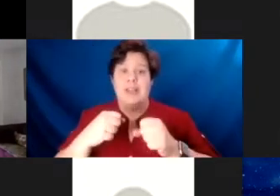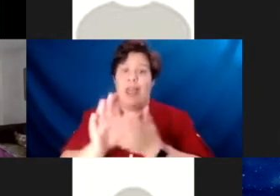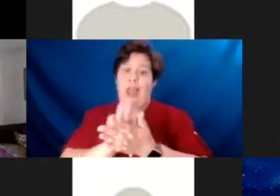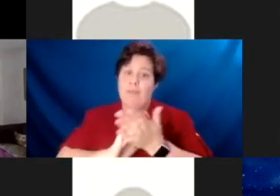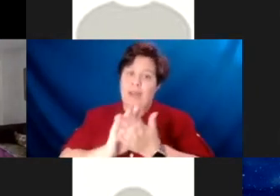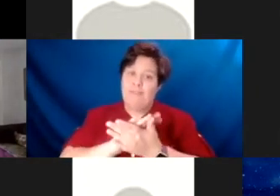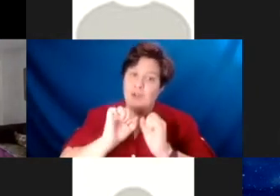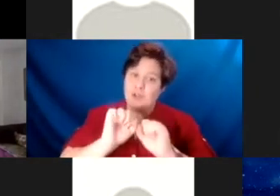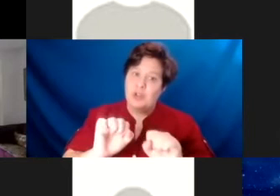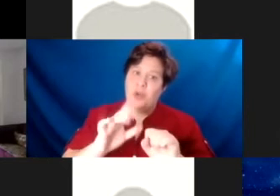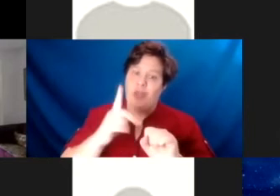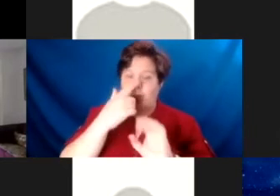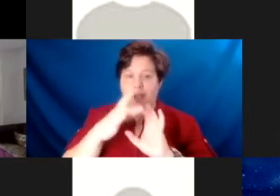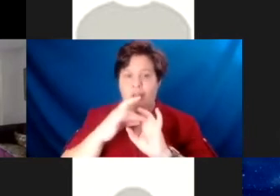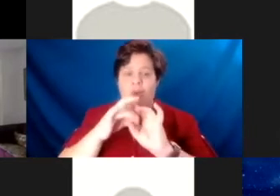that you would collaborate